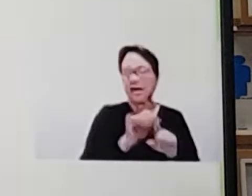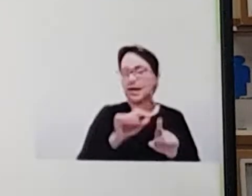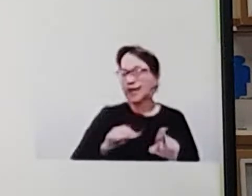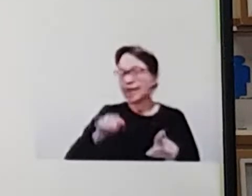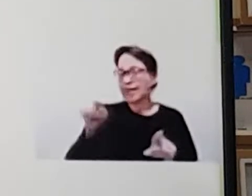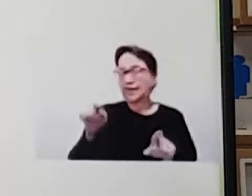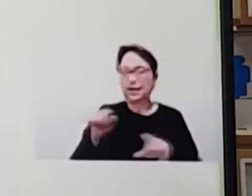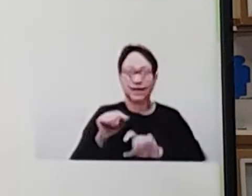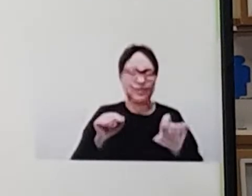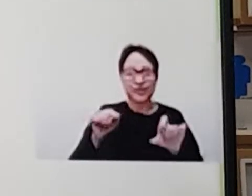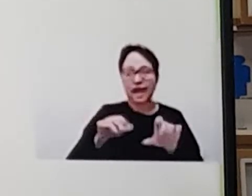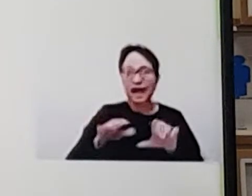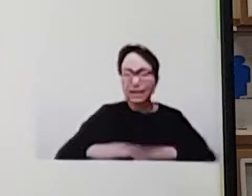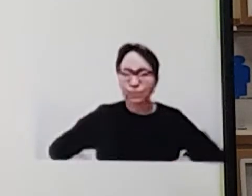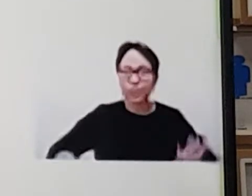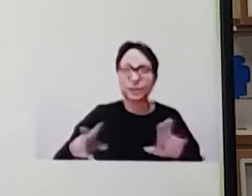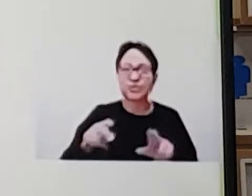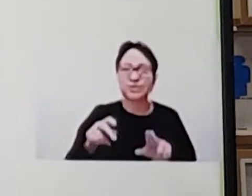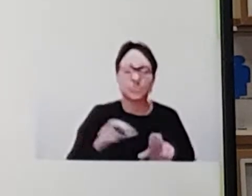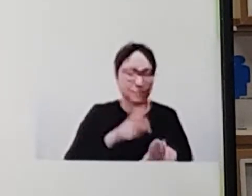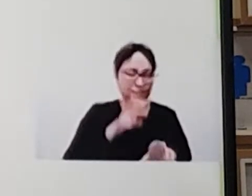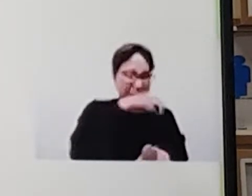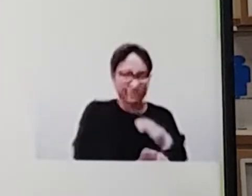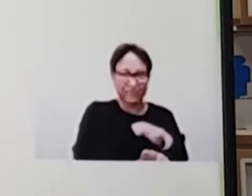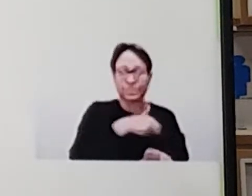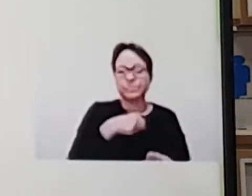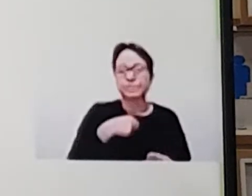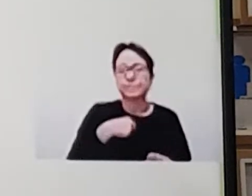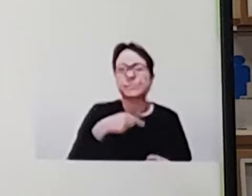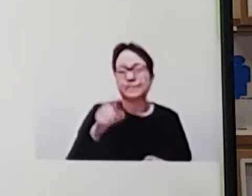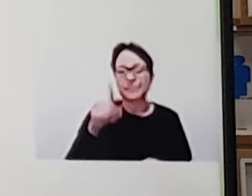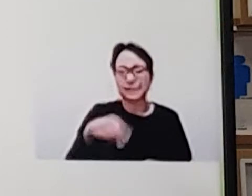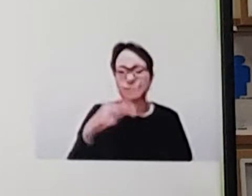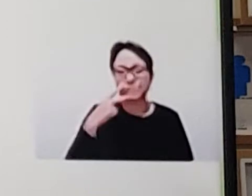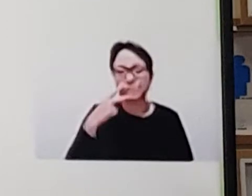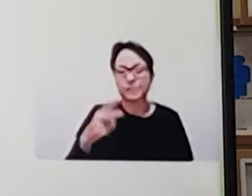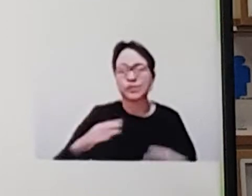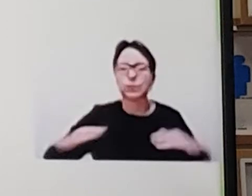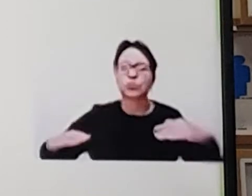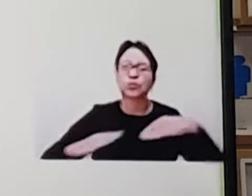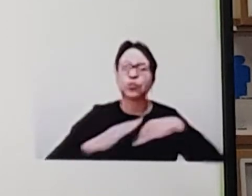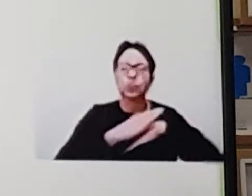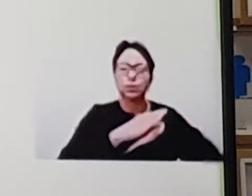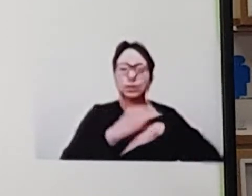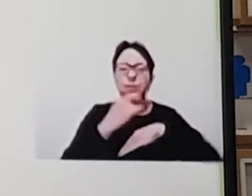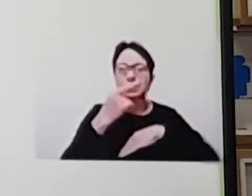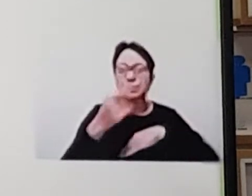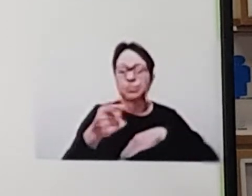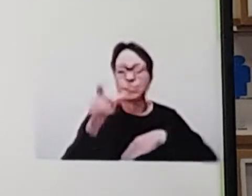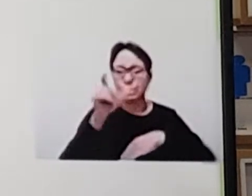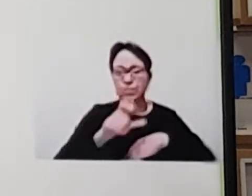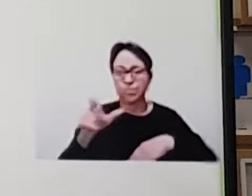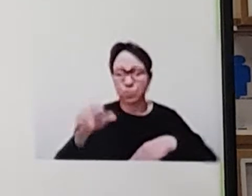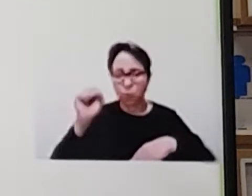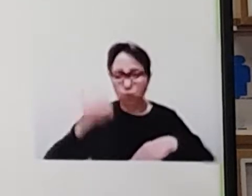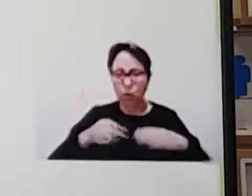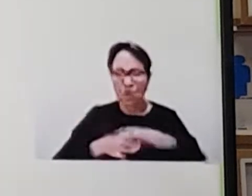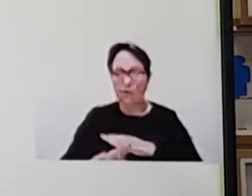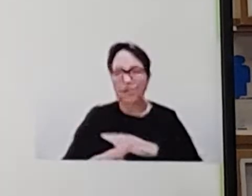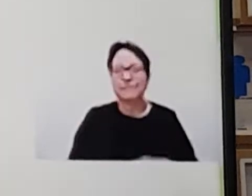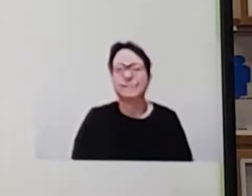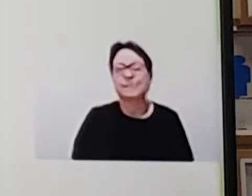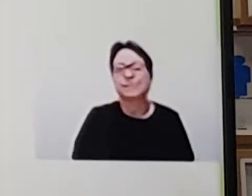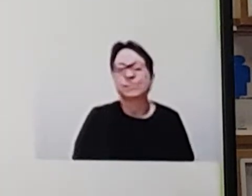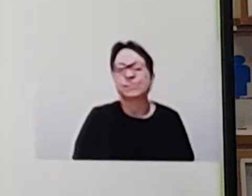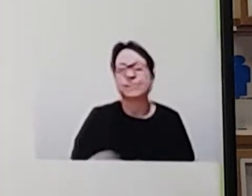make it easy for him to enter to the building. This ramp should be 1 to 10. So every